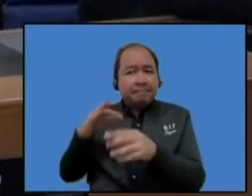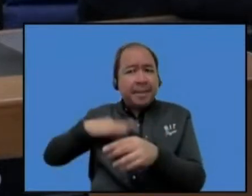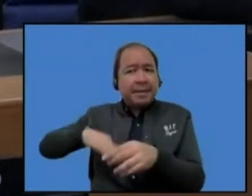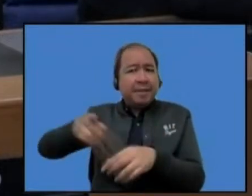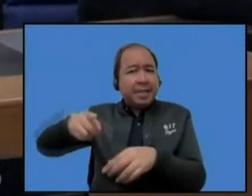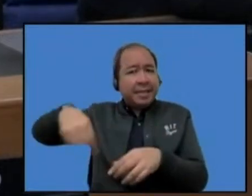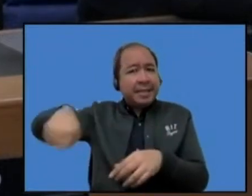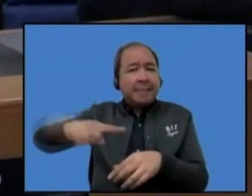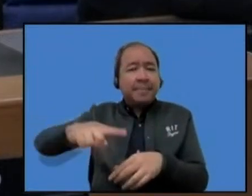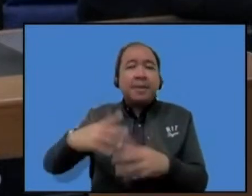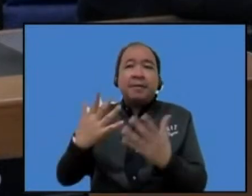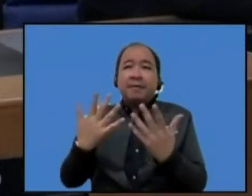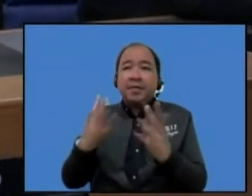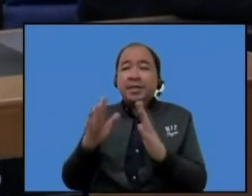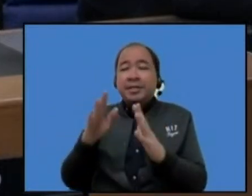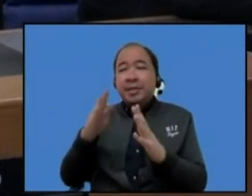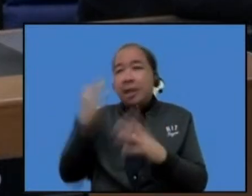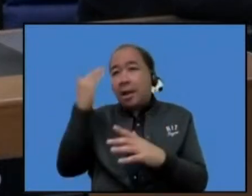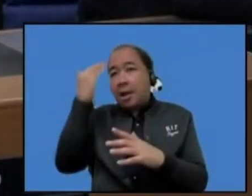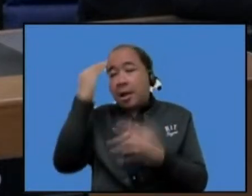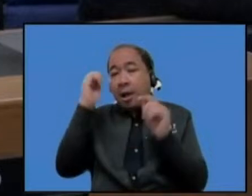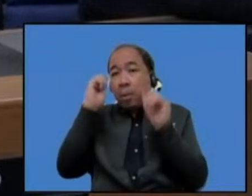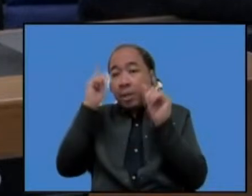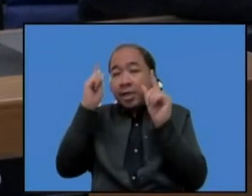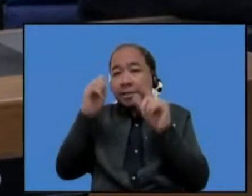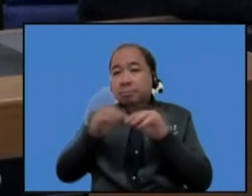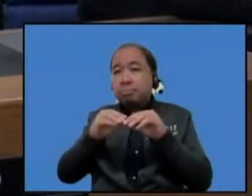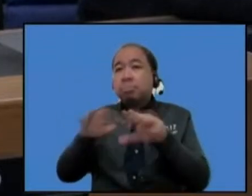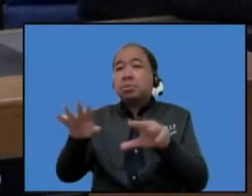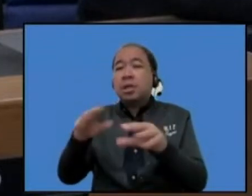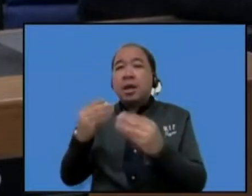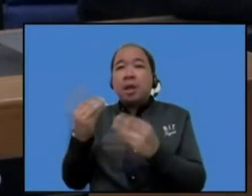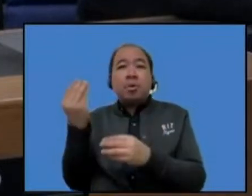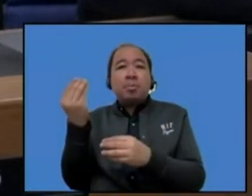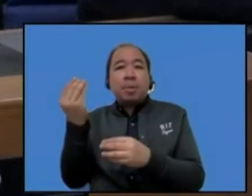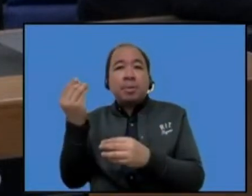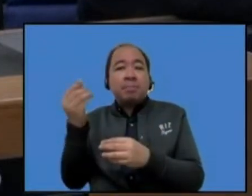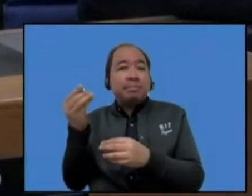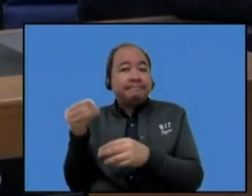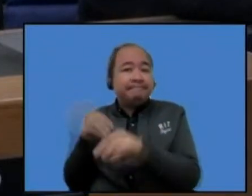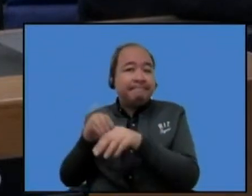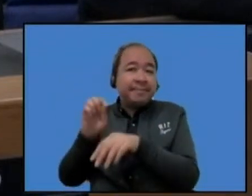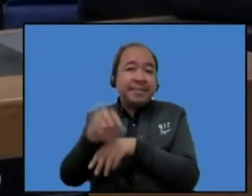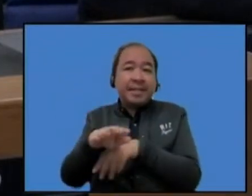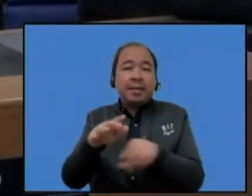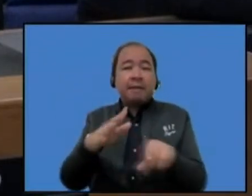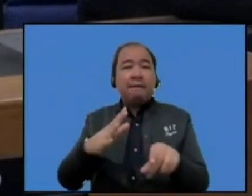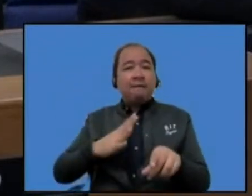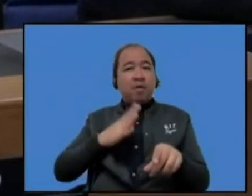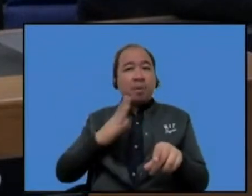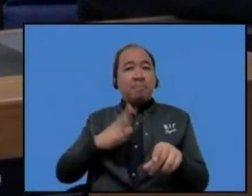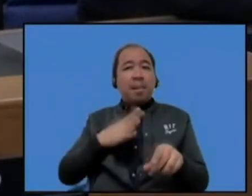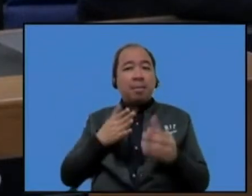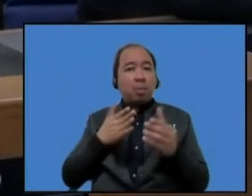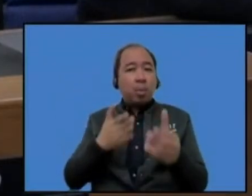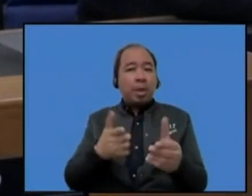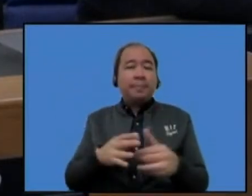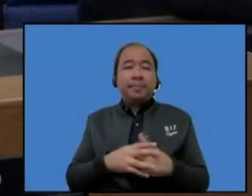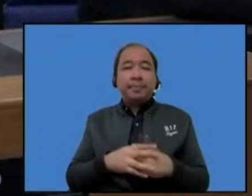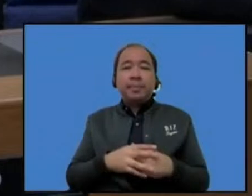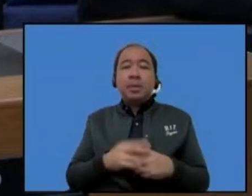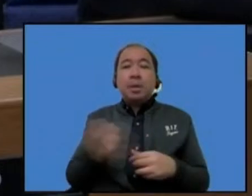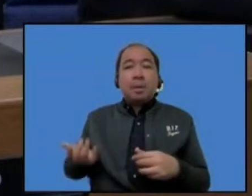created awareness for sending remittance through formal channels. Bangladesh has also taken multiple